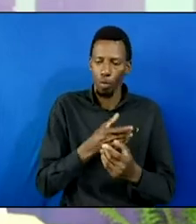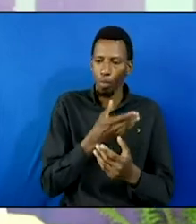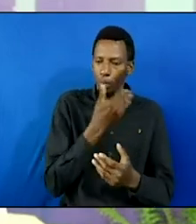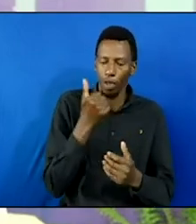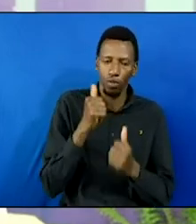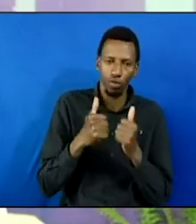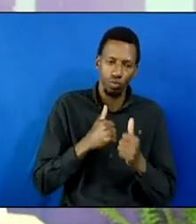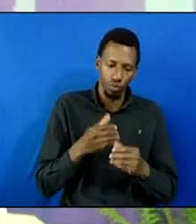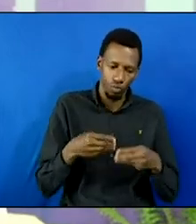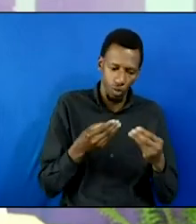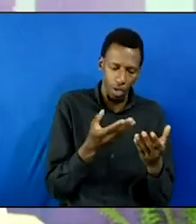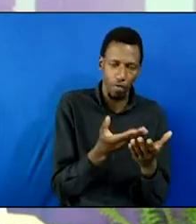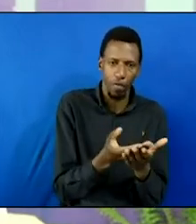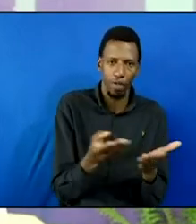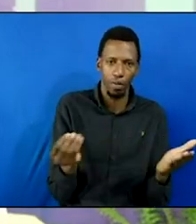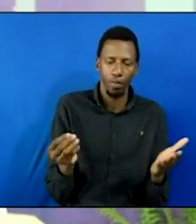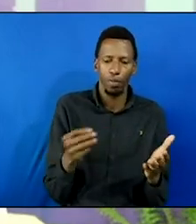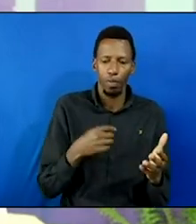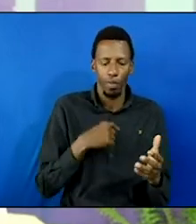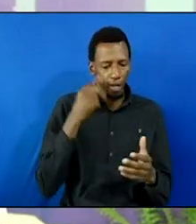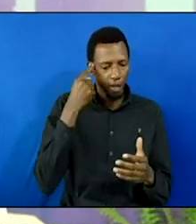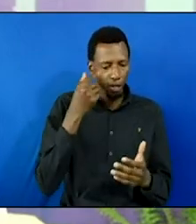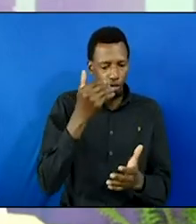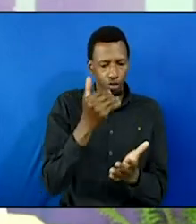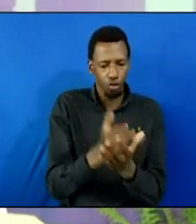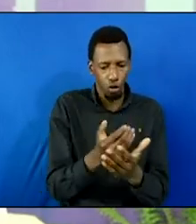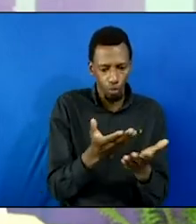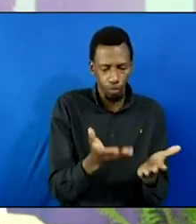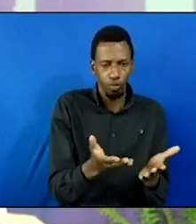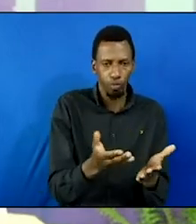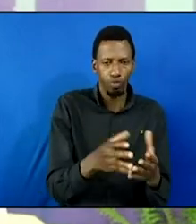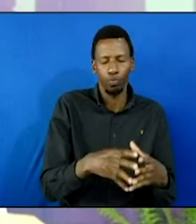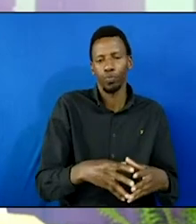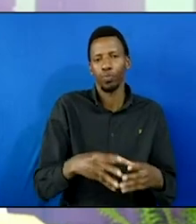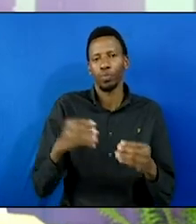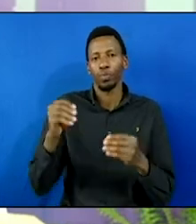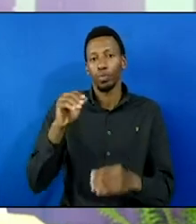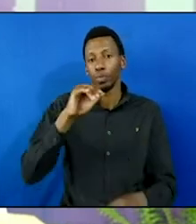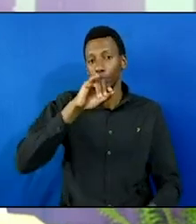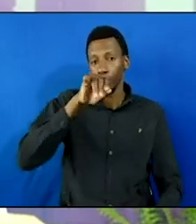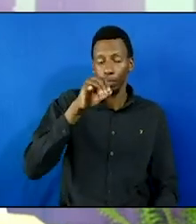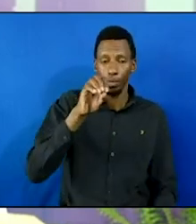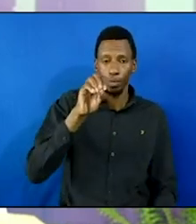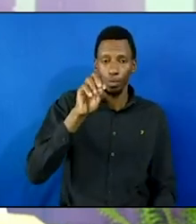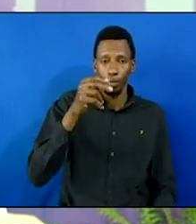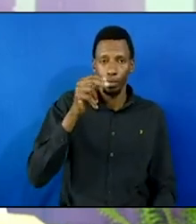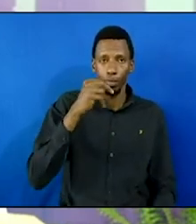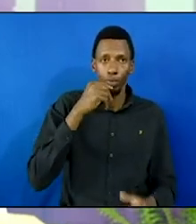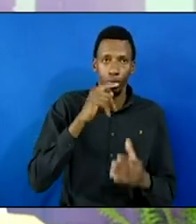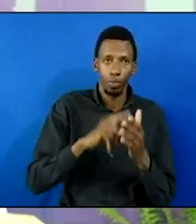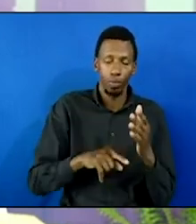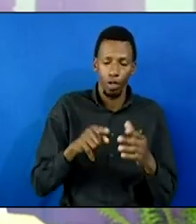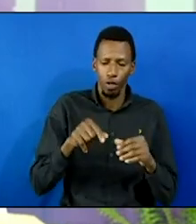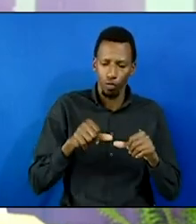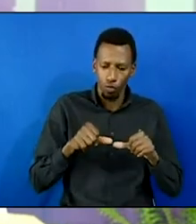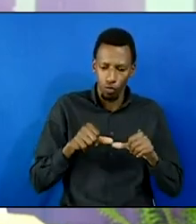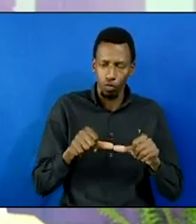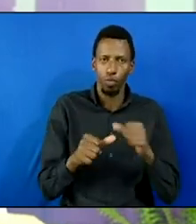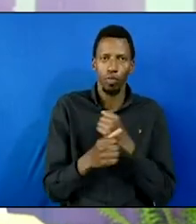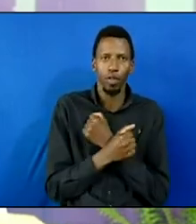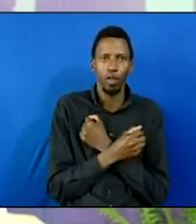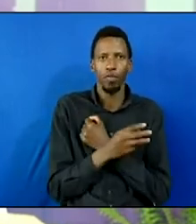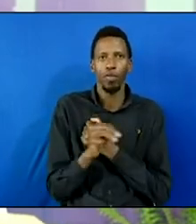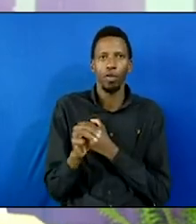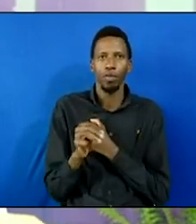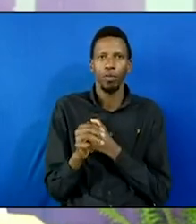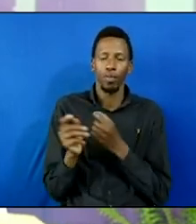them. I think I can stop here and go my way." John lets us know that he continued to love them, even to the extent of